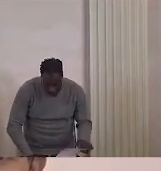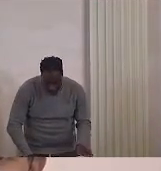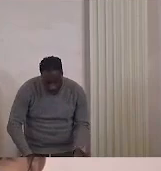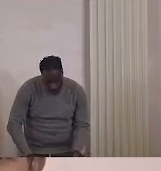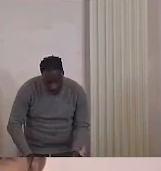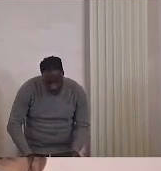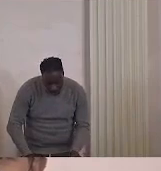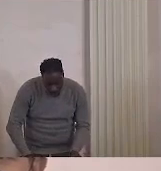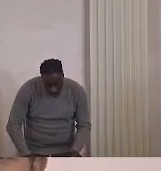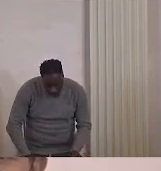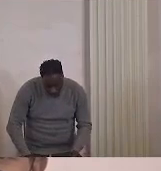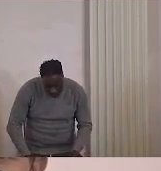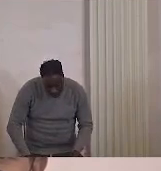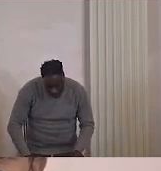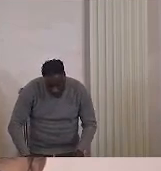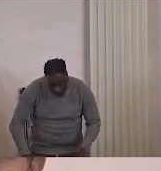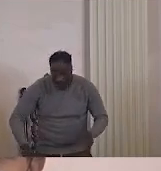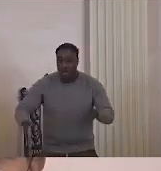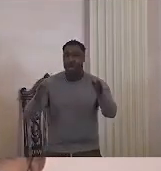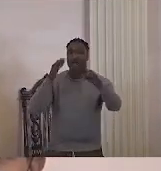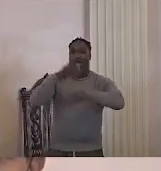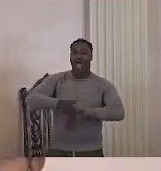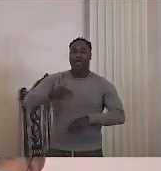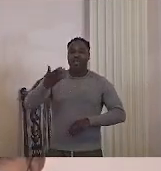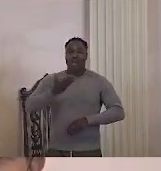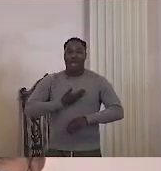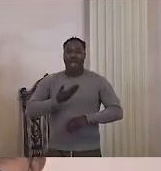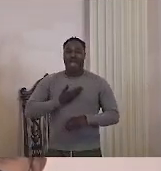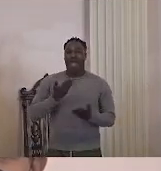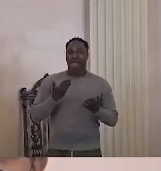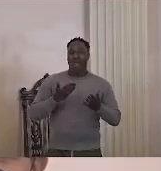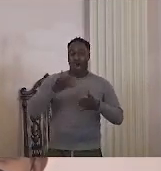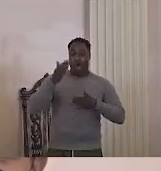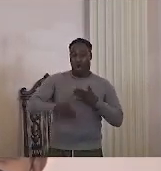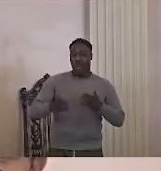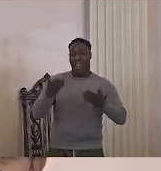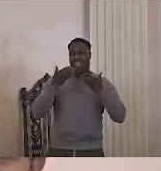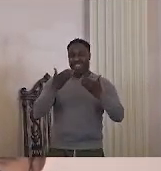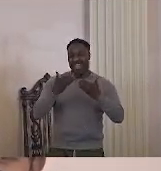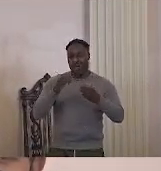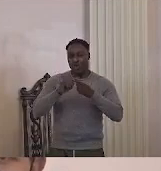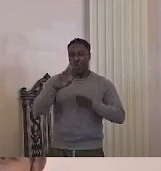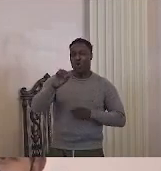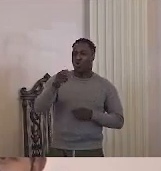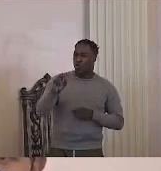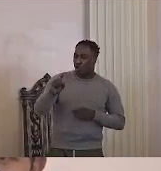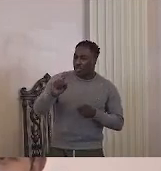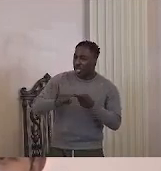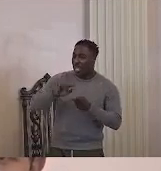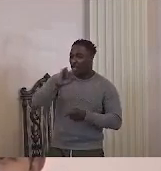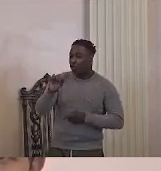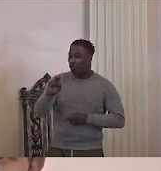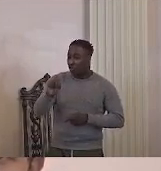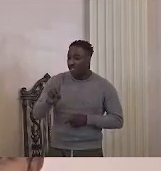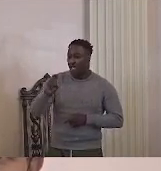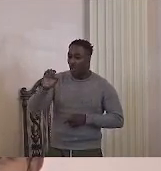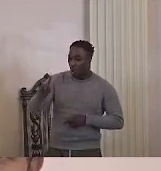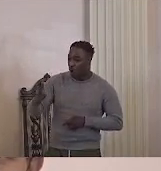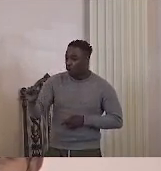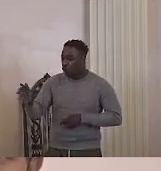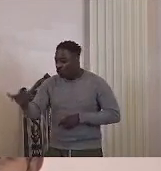Now for our benediction with a deep bow of gratitude to Jen and Rochelle and Mark, Ramir,